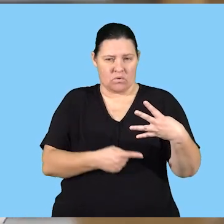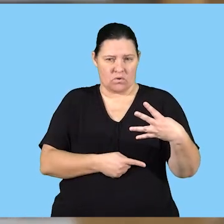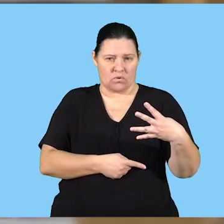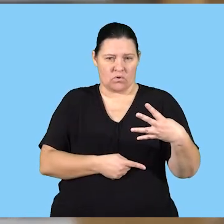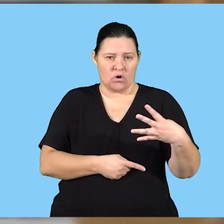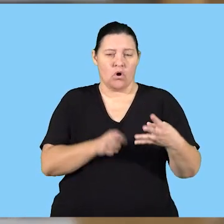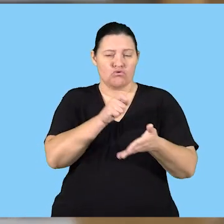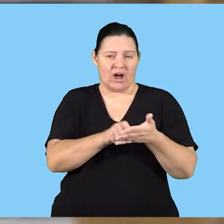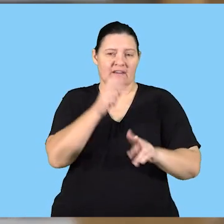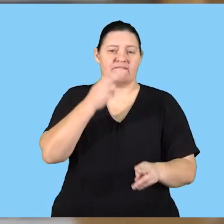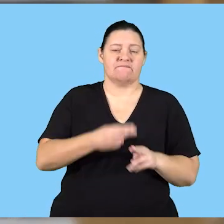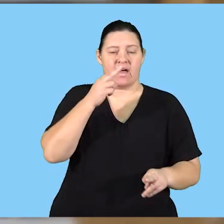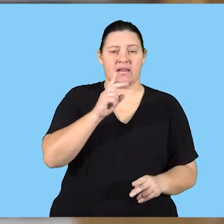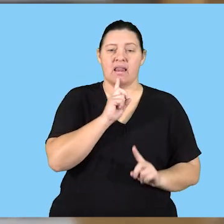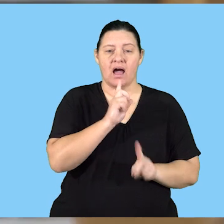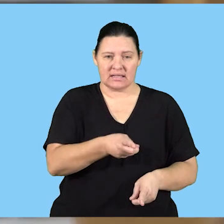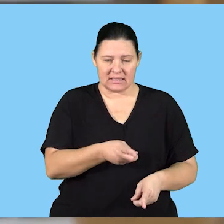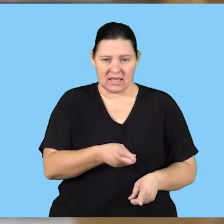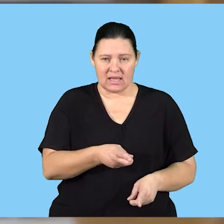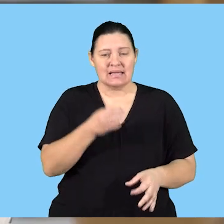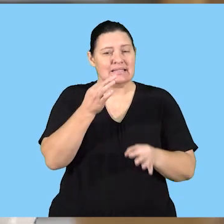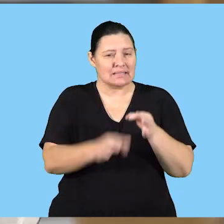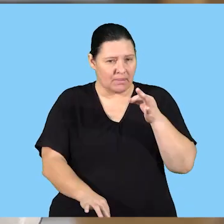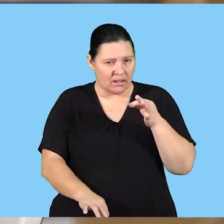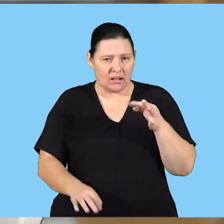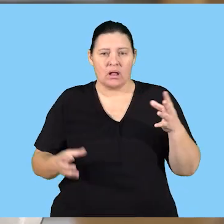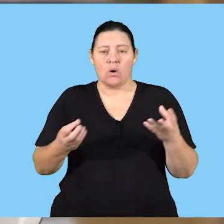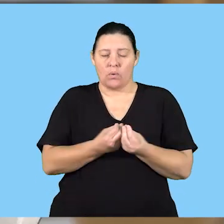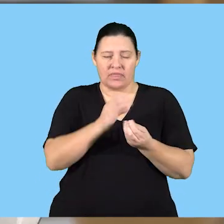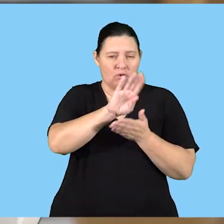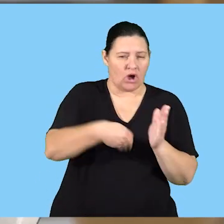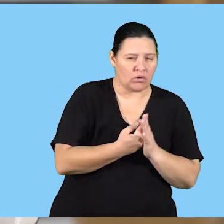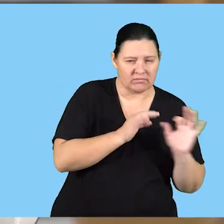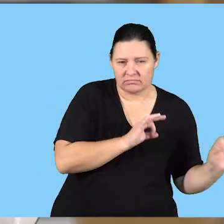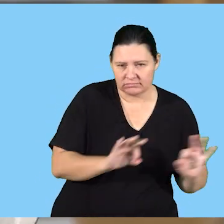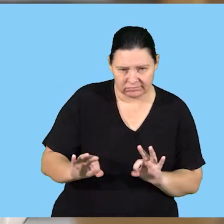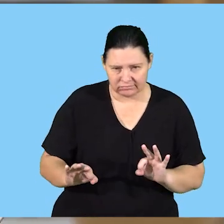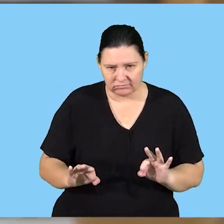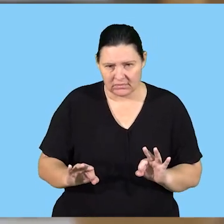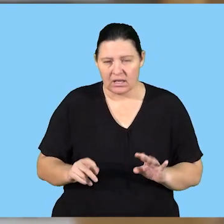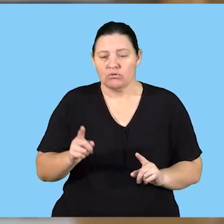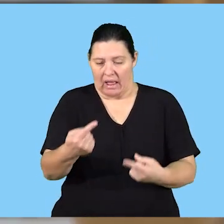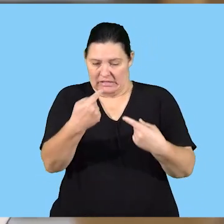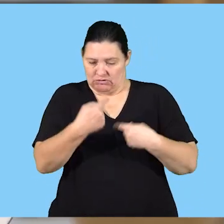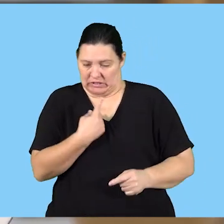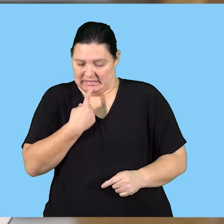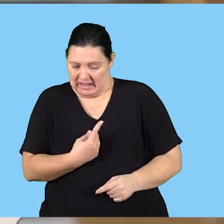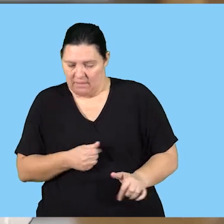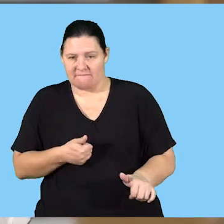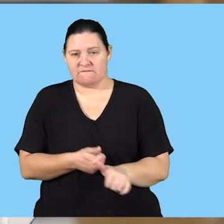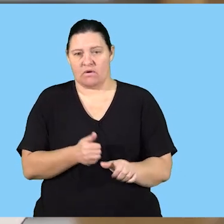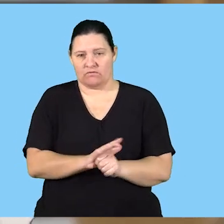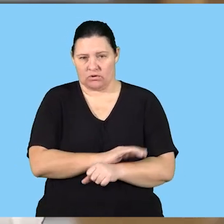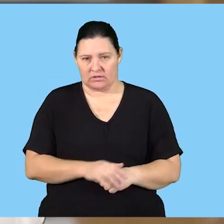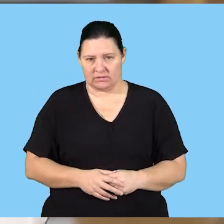and then step number 4, we write our final answer in its simplest form with the correct rounding off, basically according to what the instruction